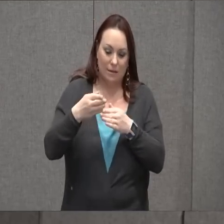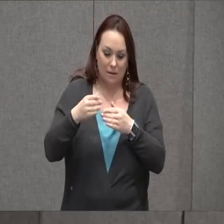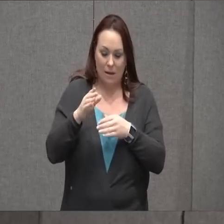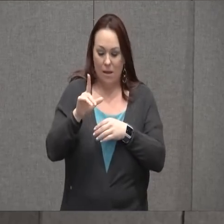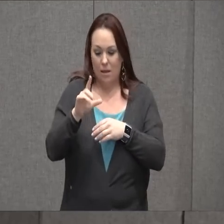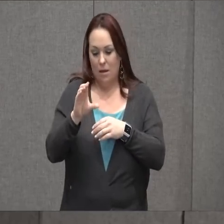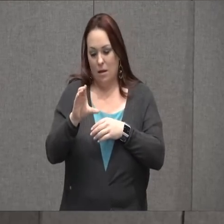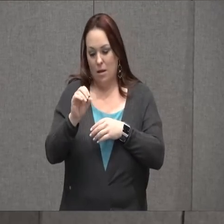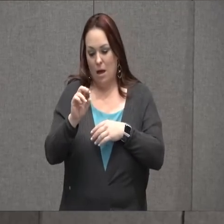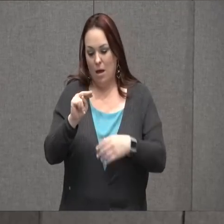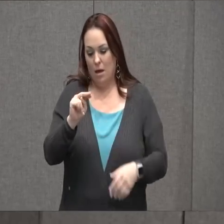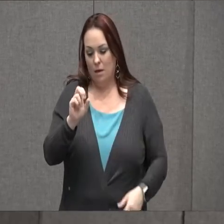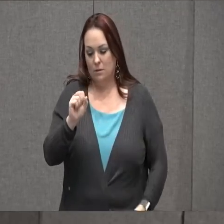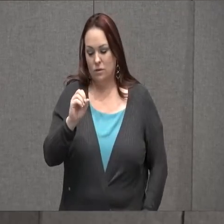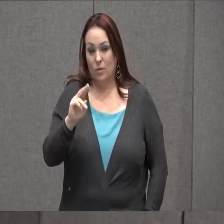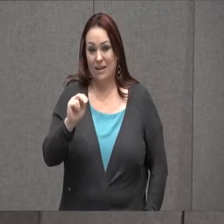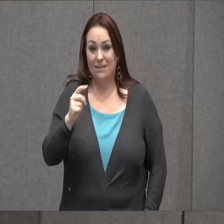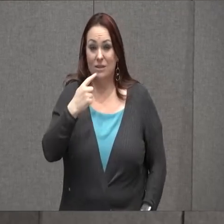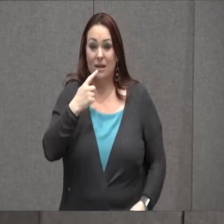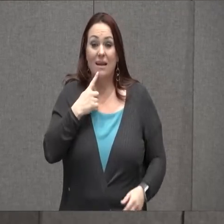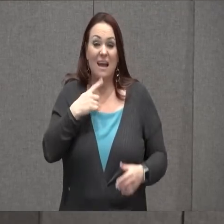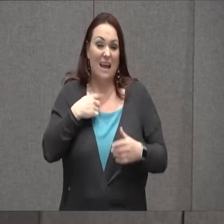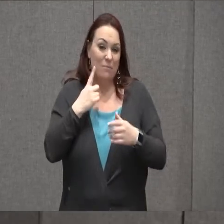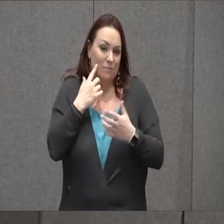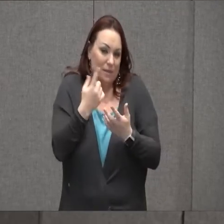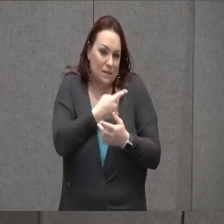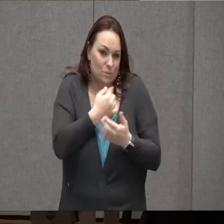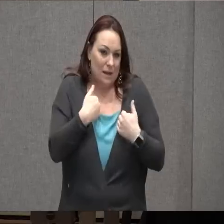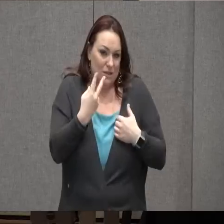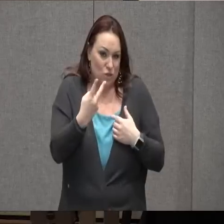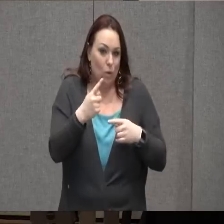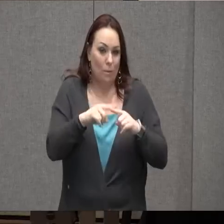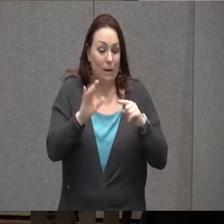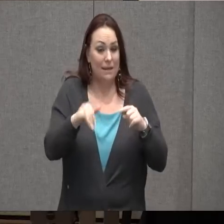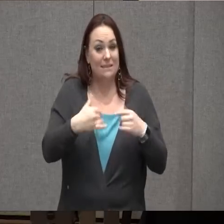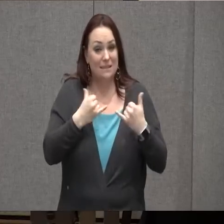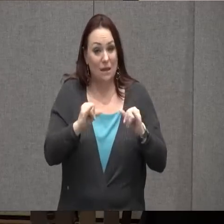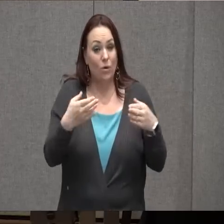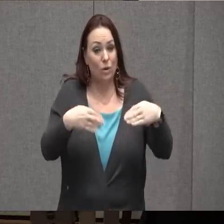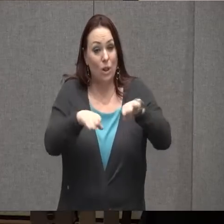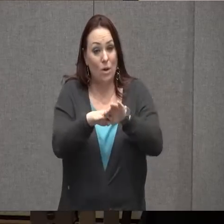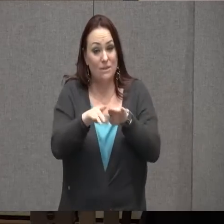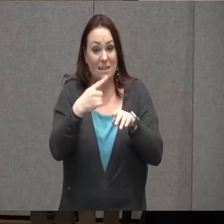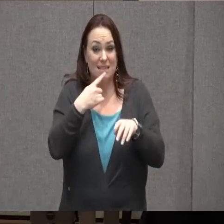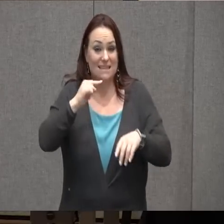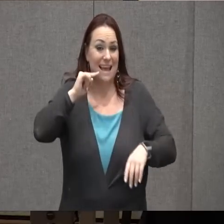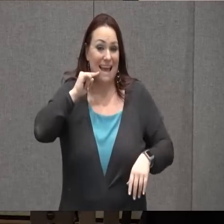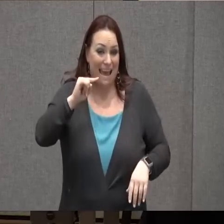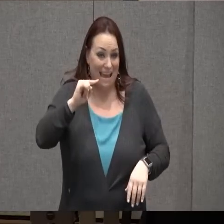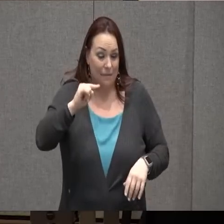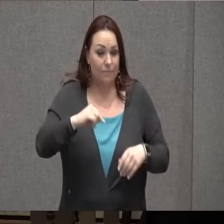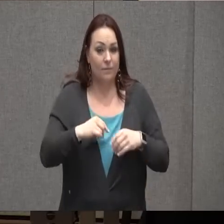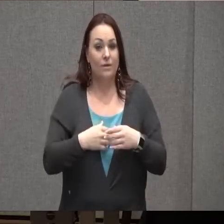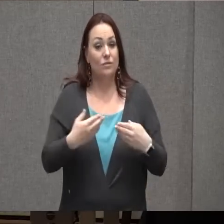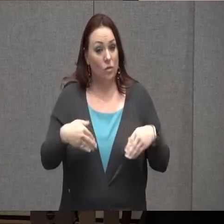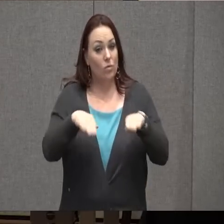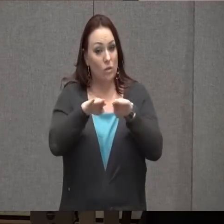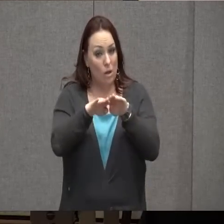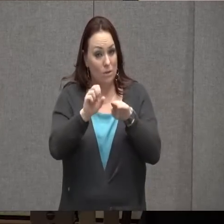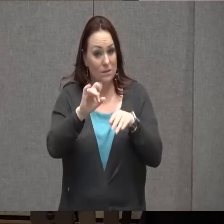ah, so that's a closed syllable. Okay, let's try another one. What about the